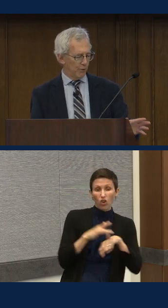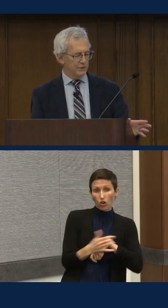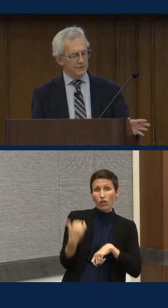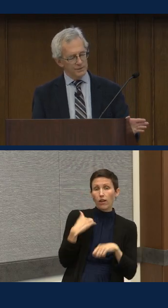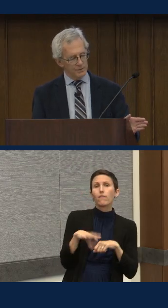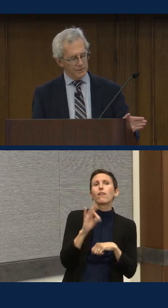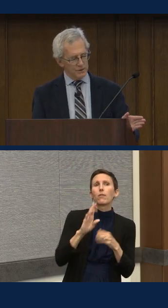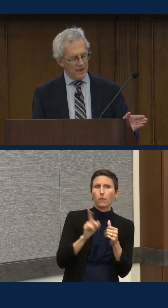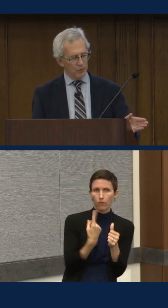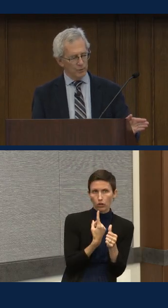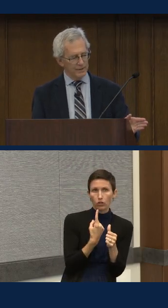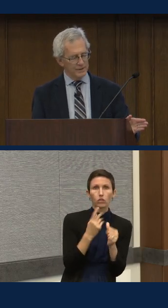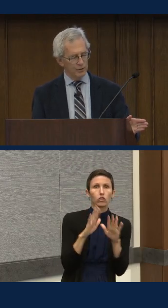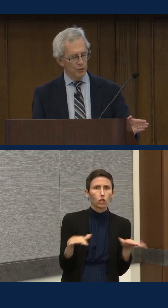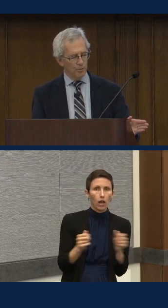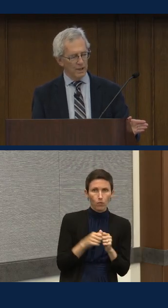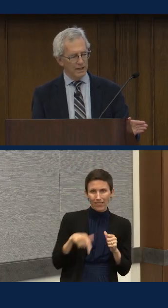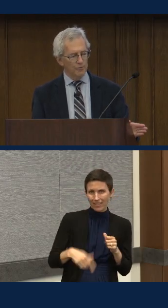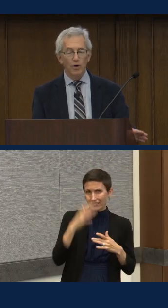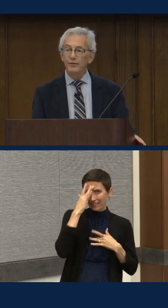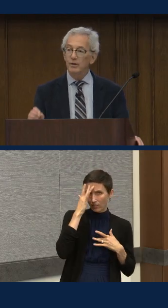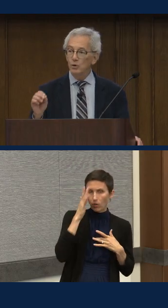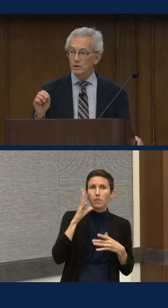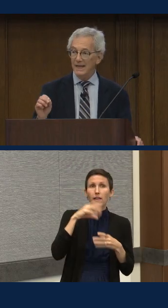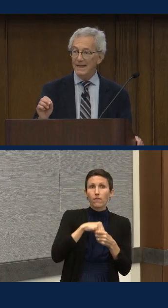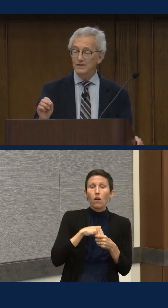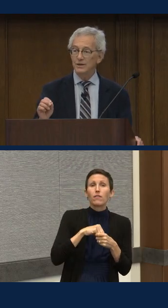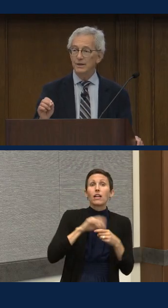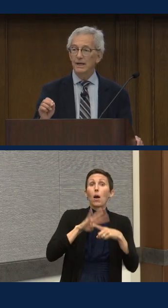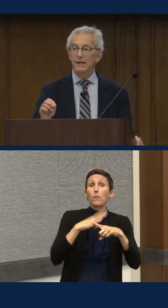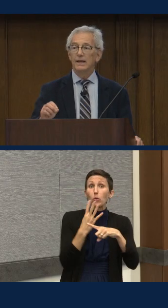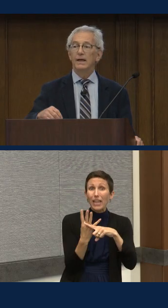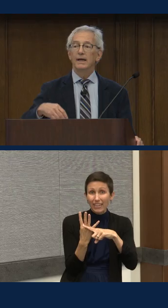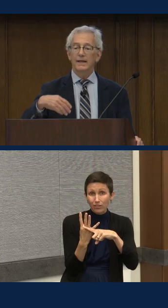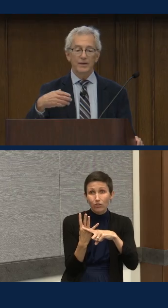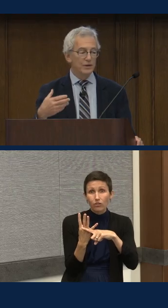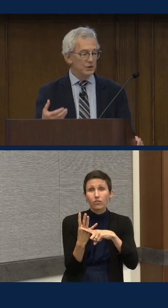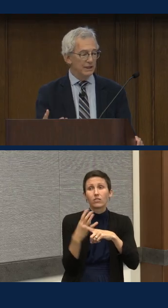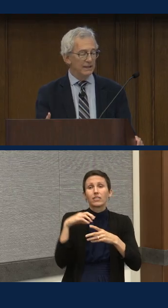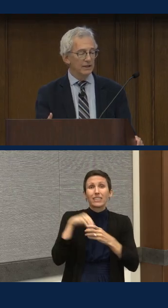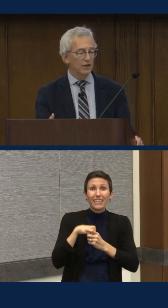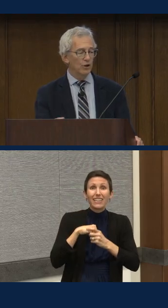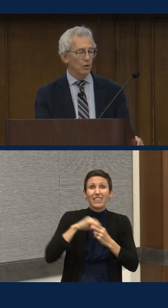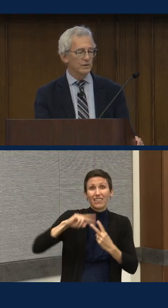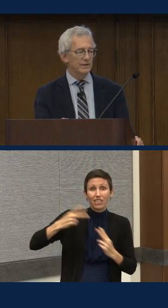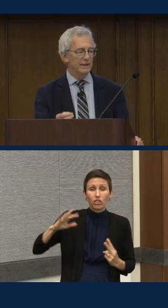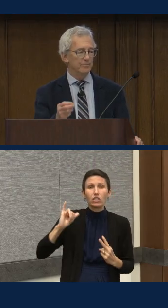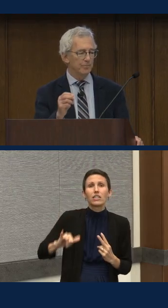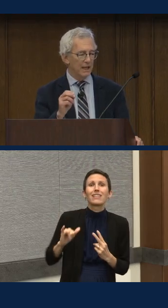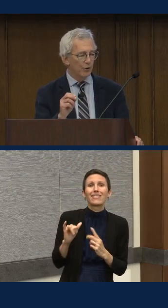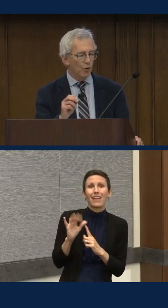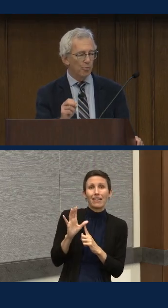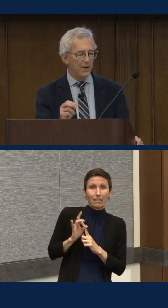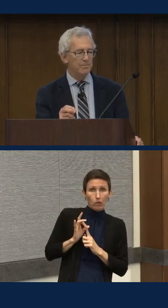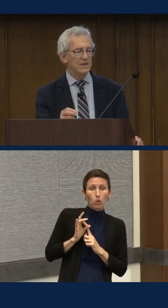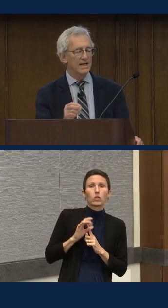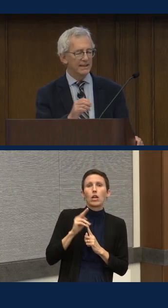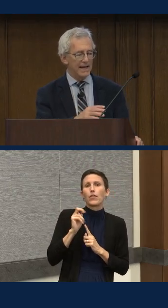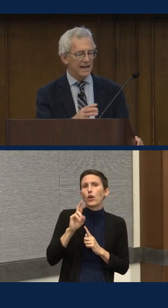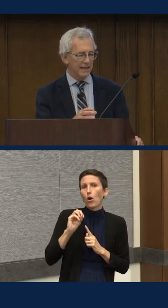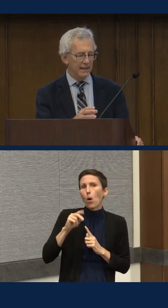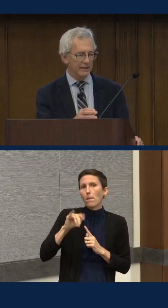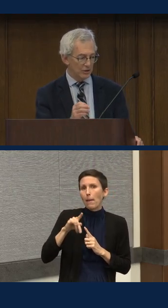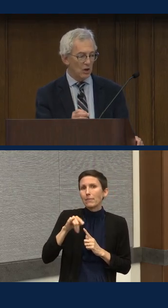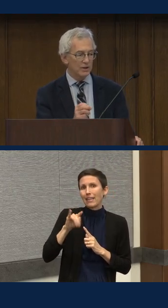the first child with this syndrome involving a mutation in the gene that encodes the